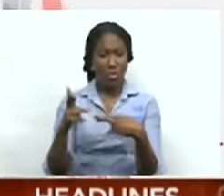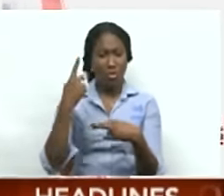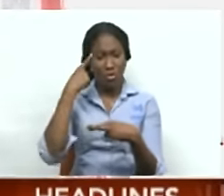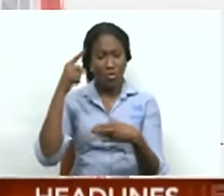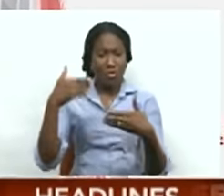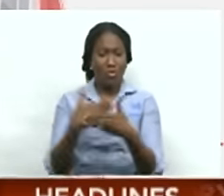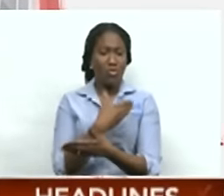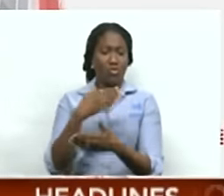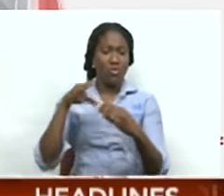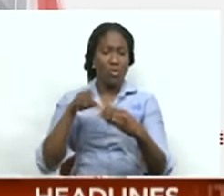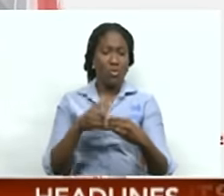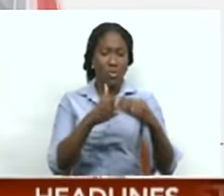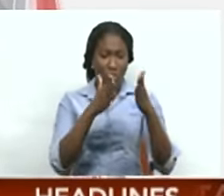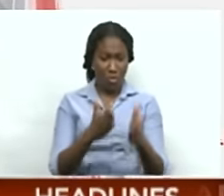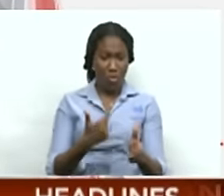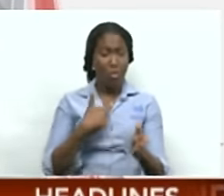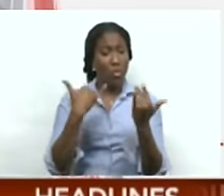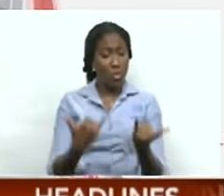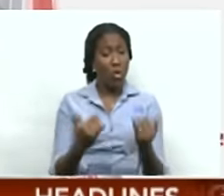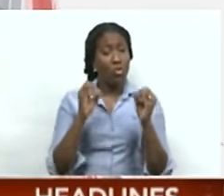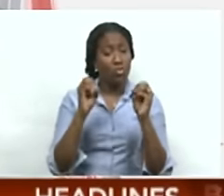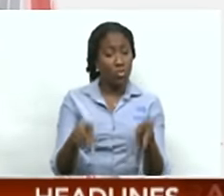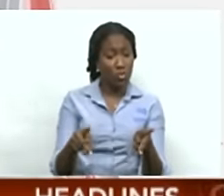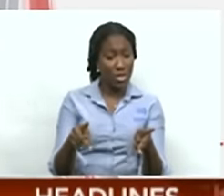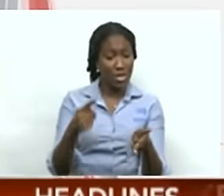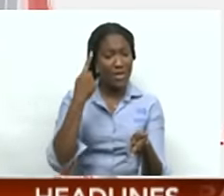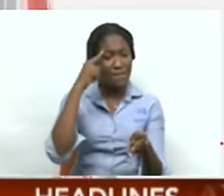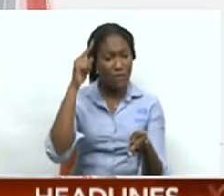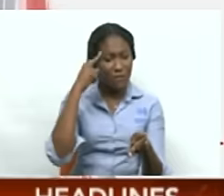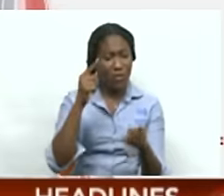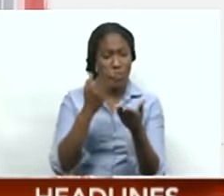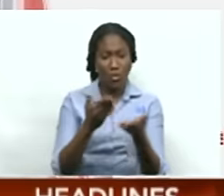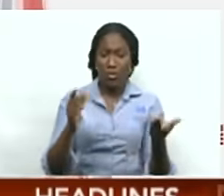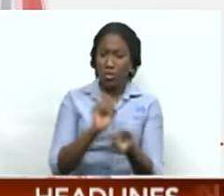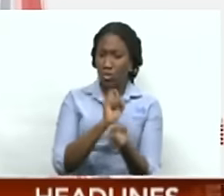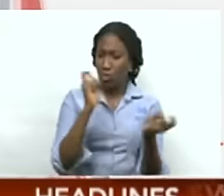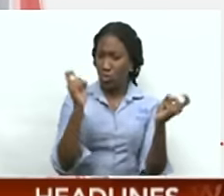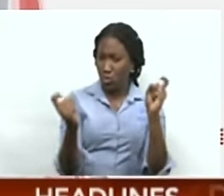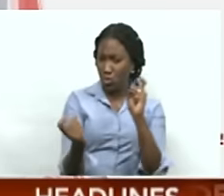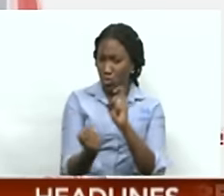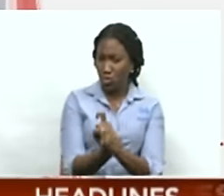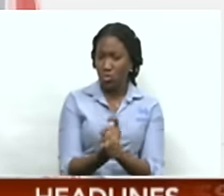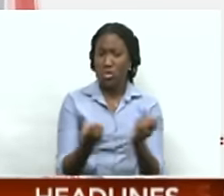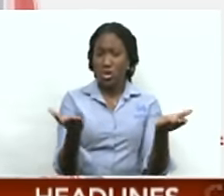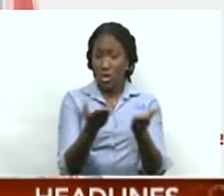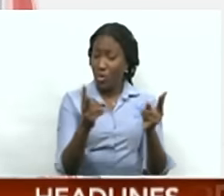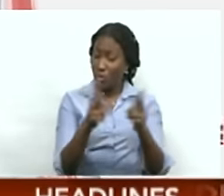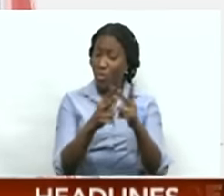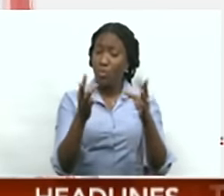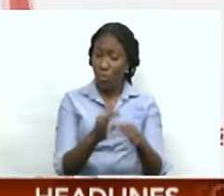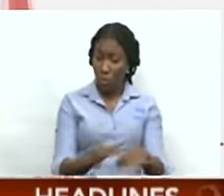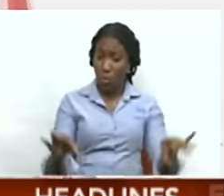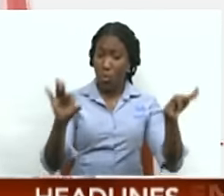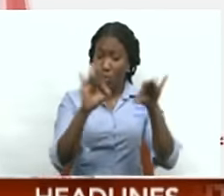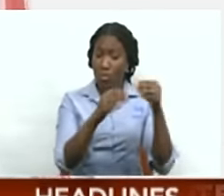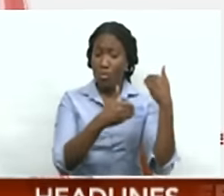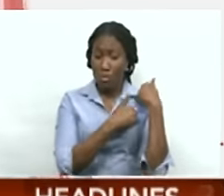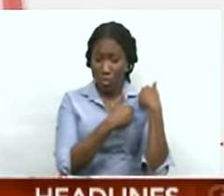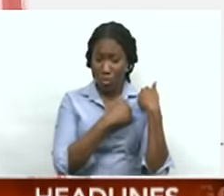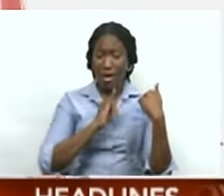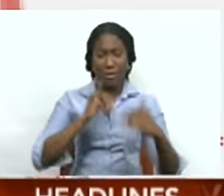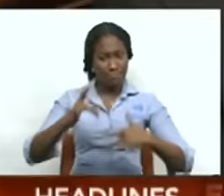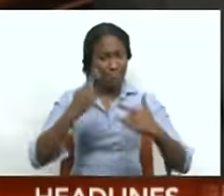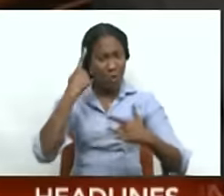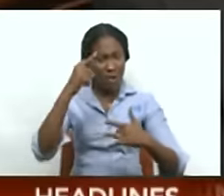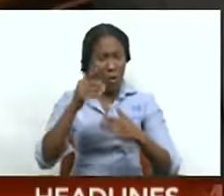to hopefully make a difference in this important realm, and I look forward to the challenge that lies ahead. Gittens